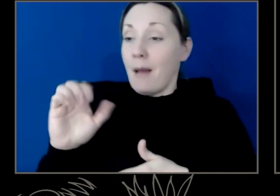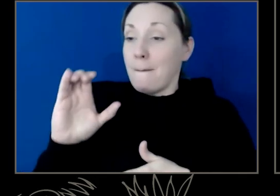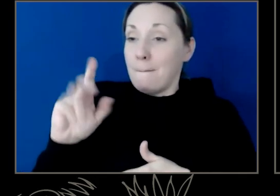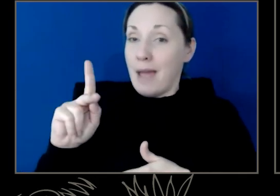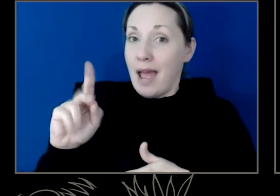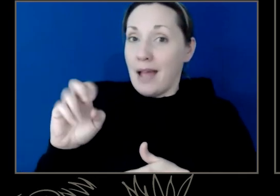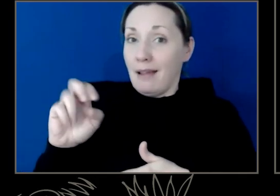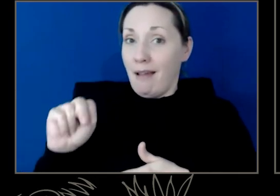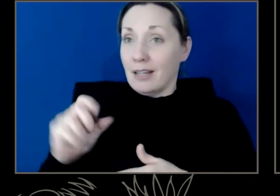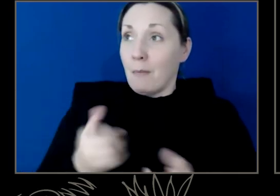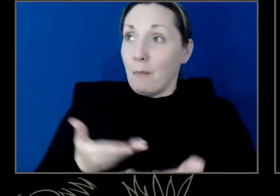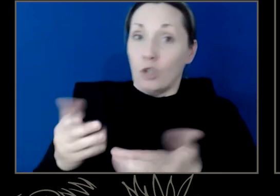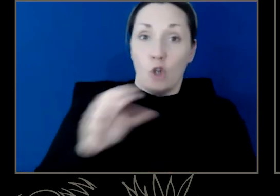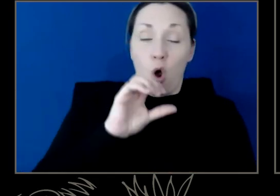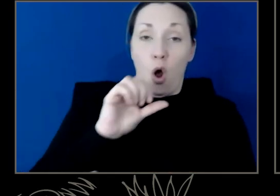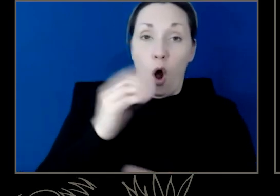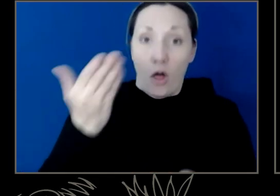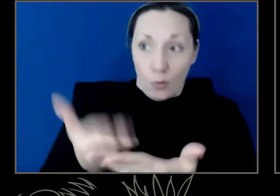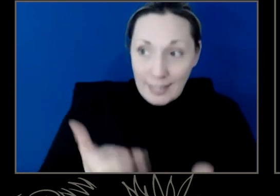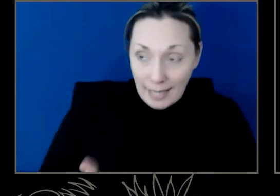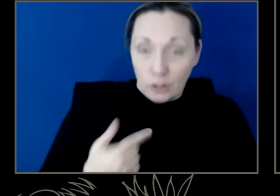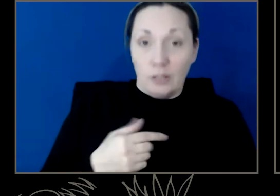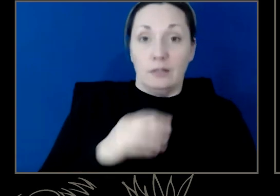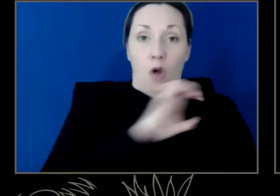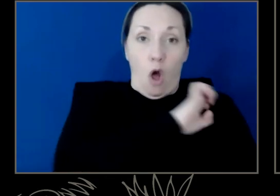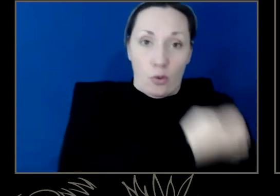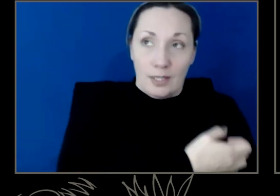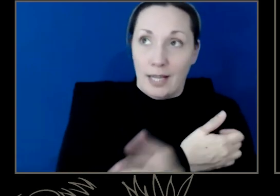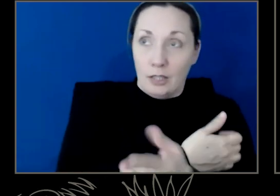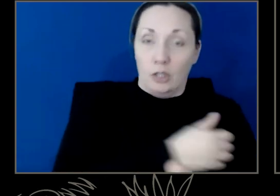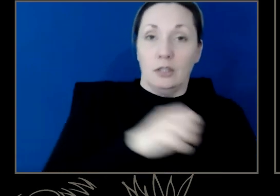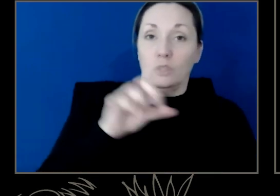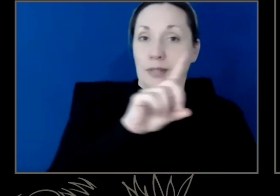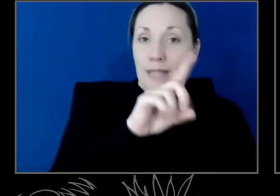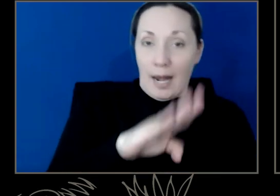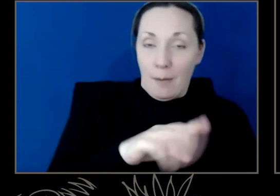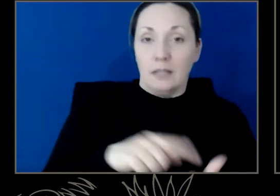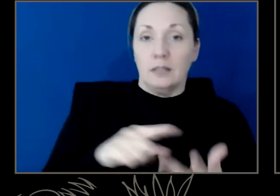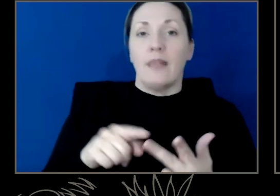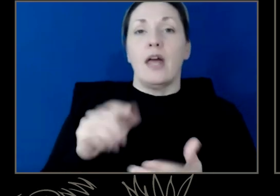to the database and push authentication to a third party, and